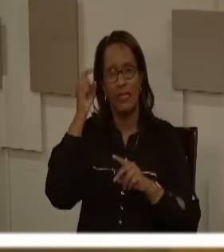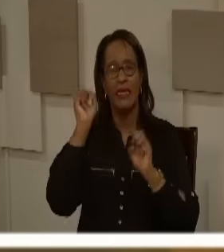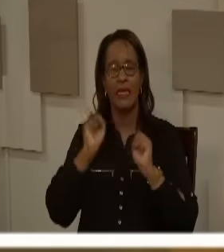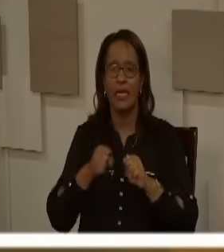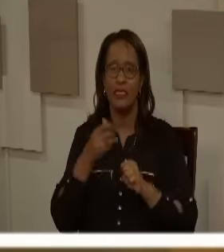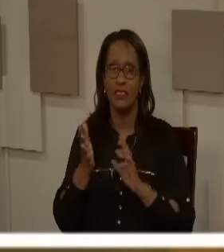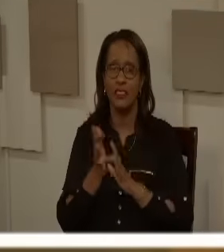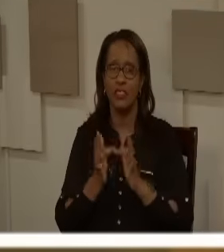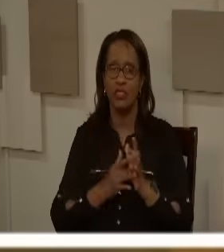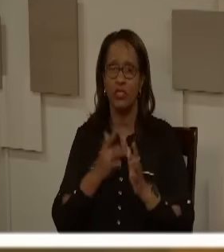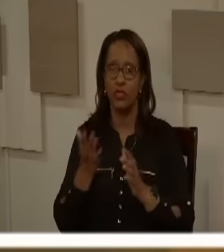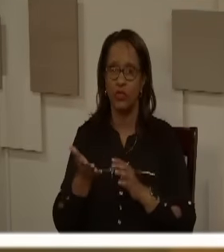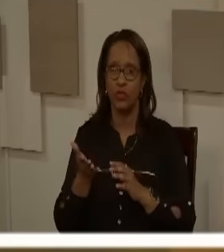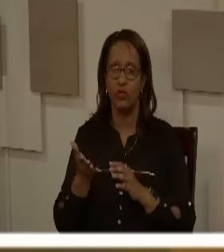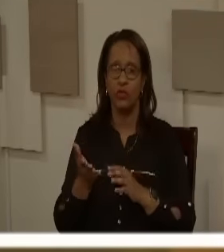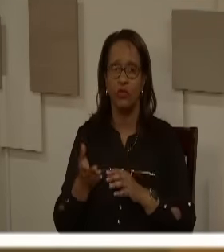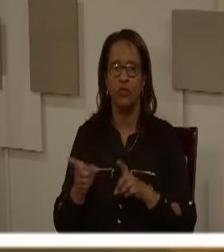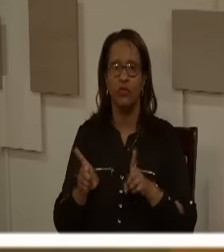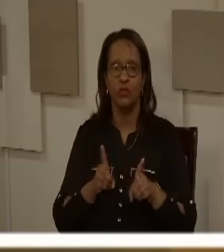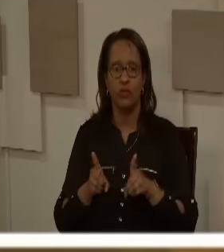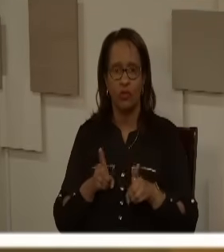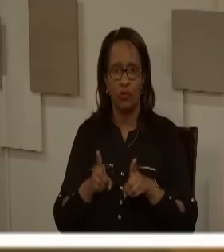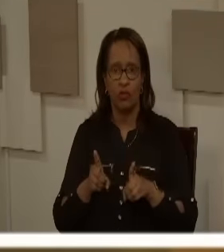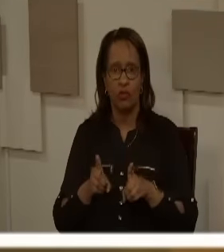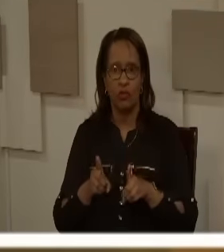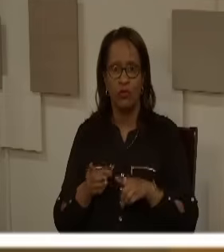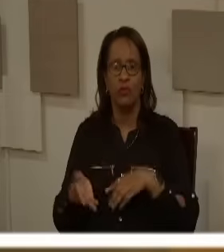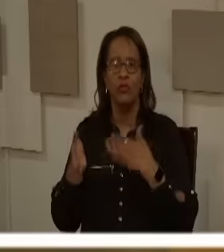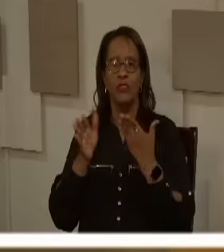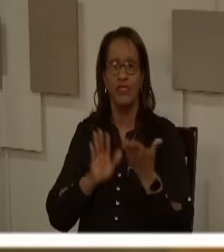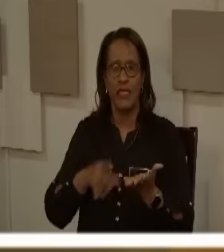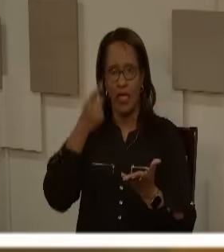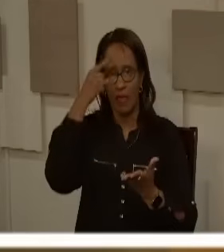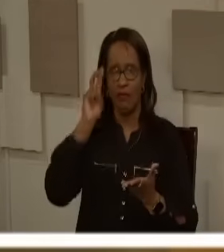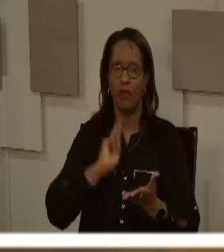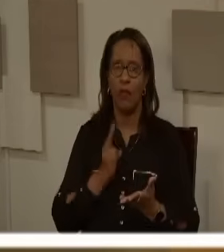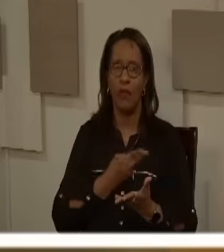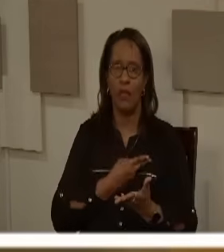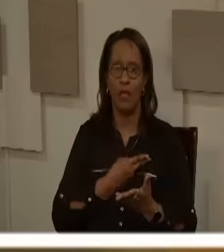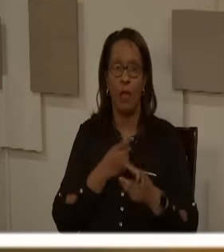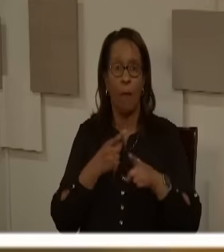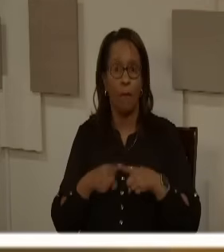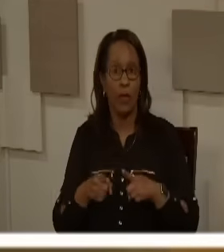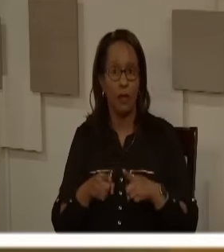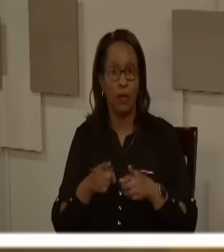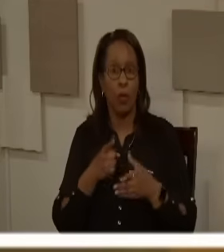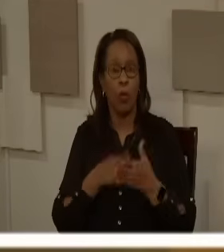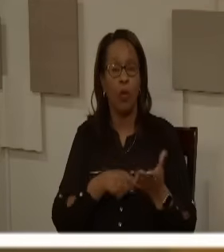What am I willing to do for you?